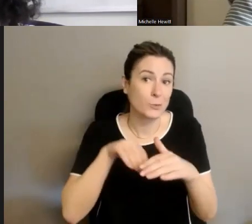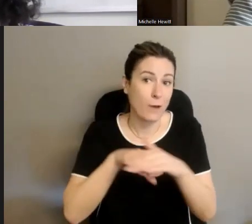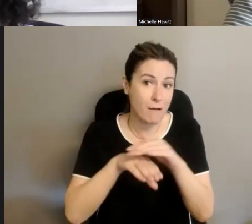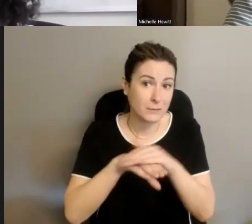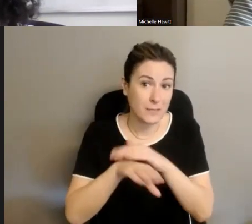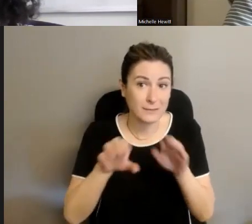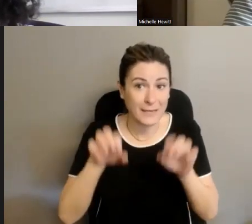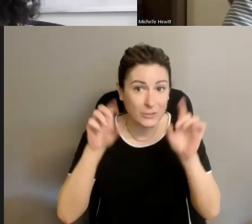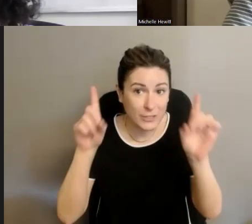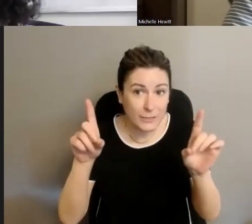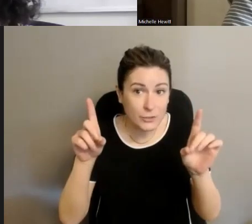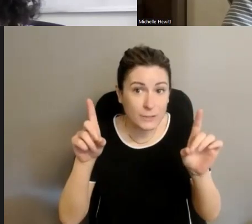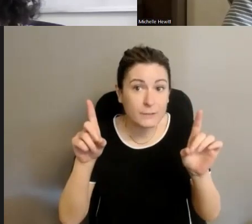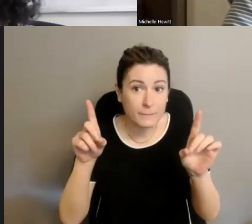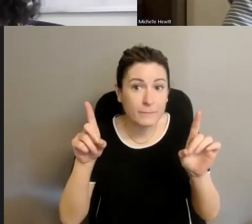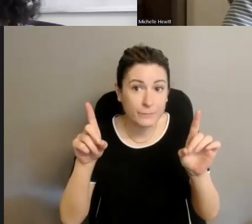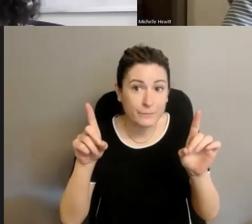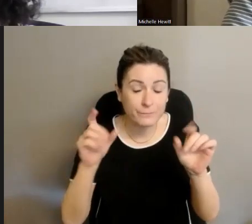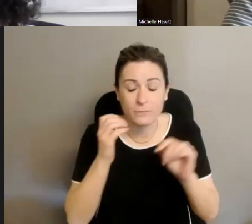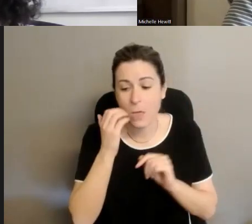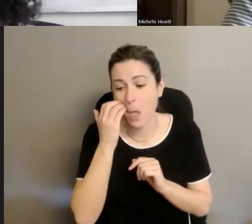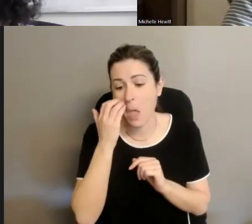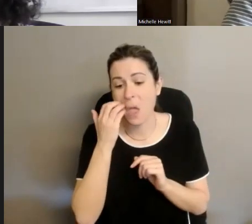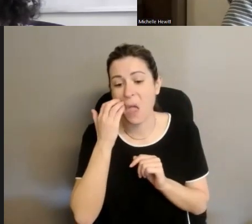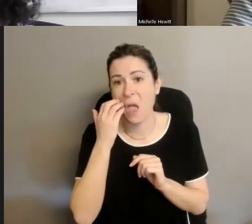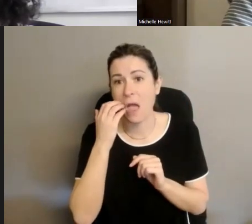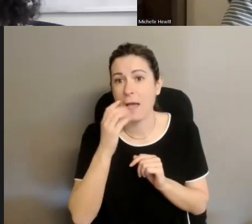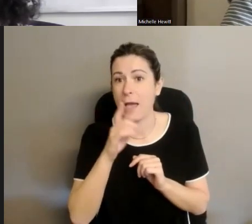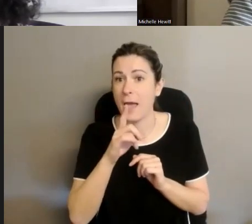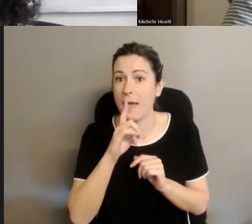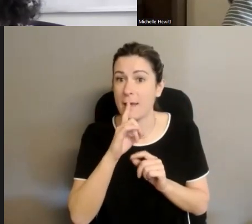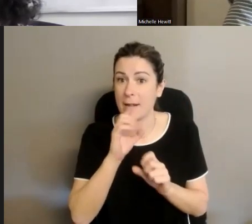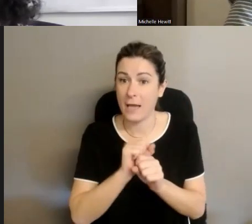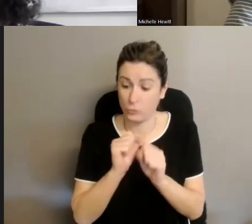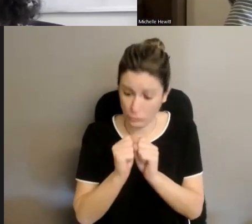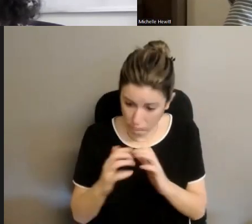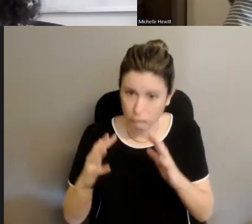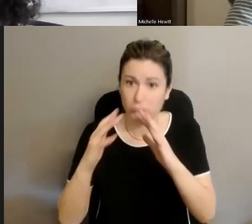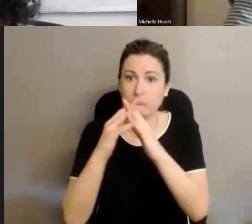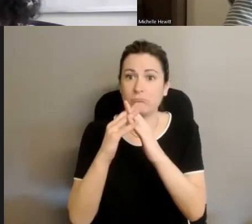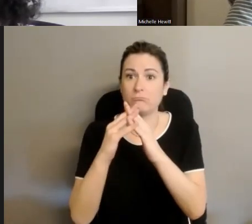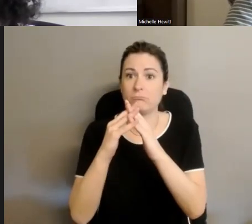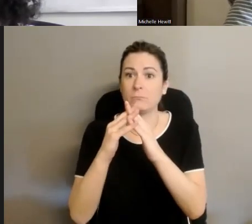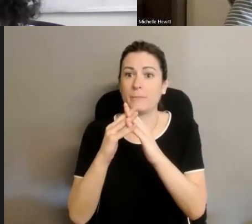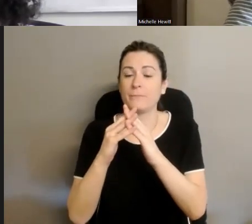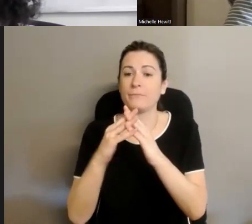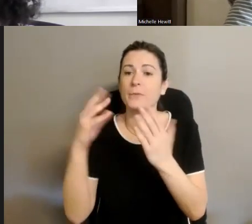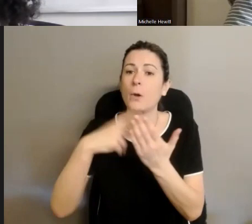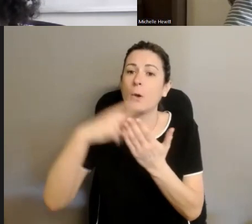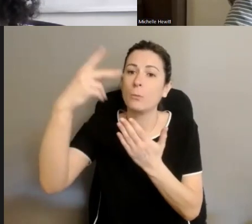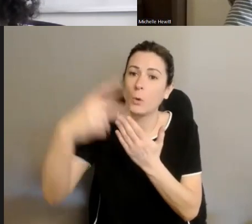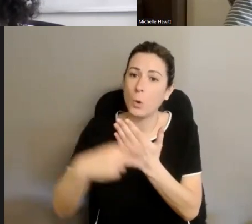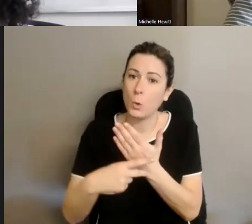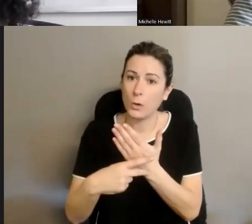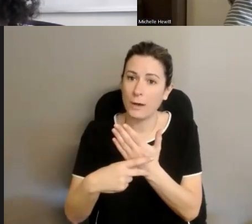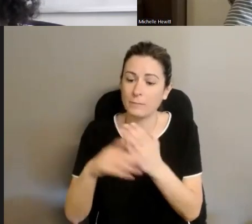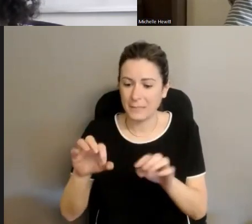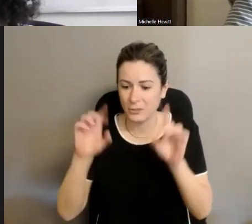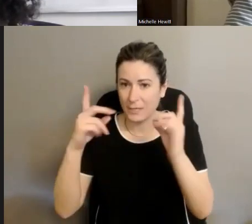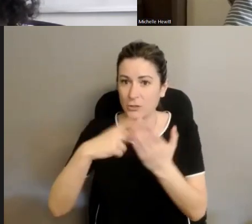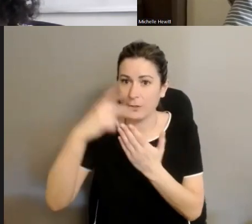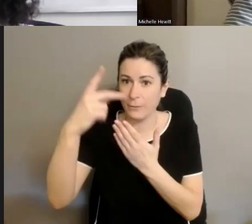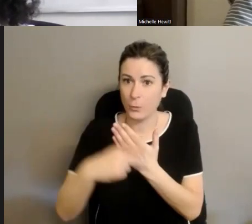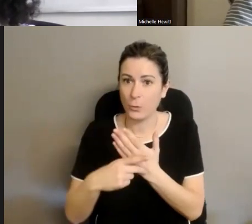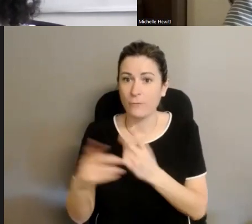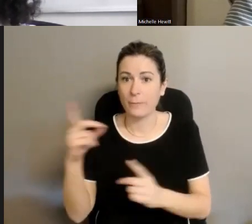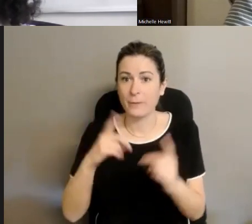again, educational programs that are fair and equitable, so that disabled people are judged on what they can do and what they